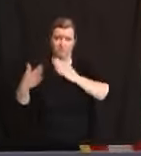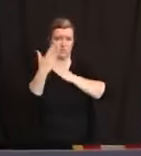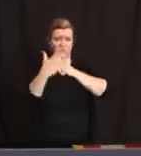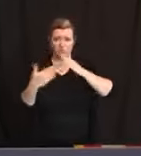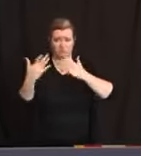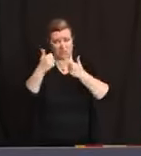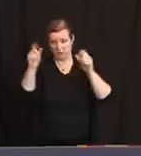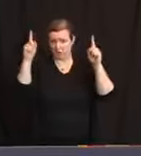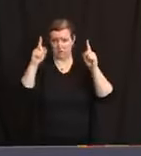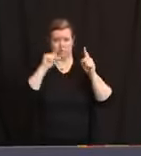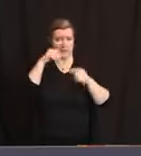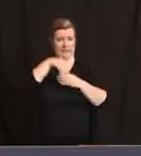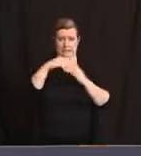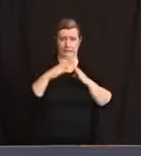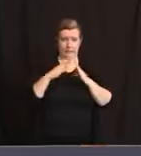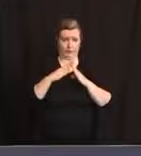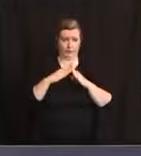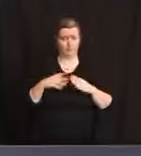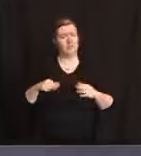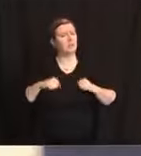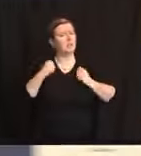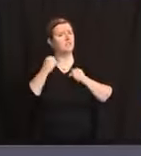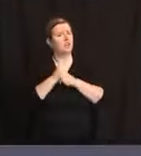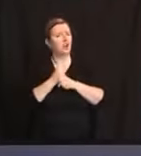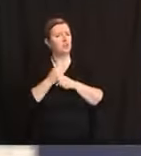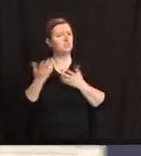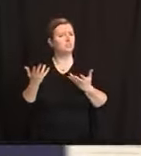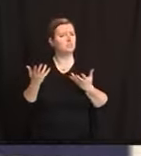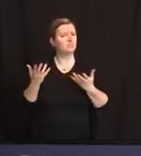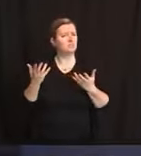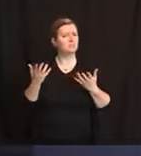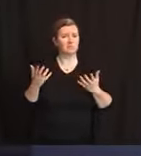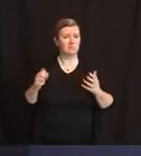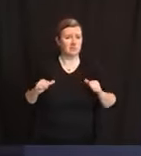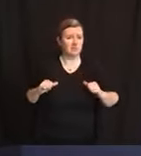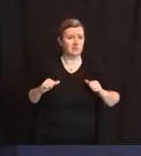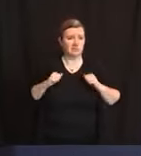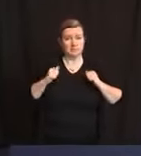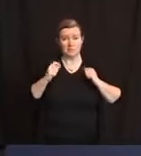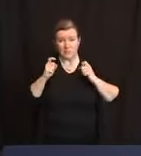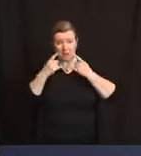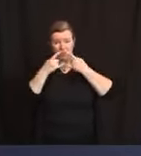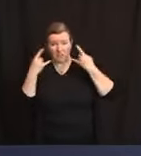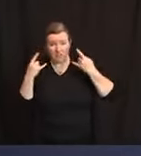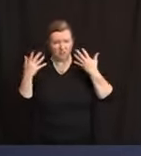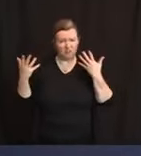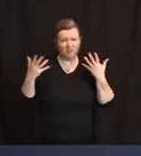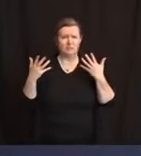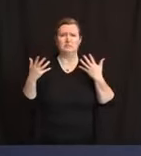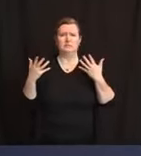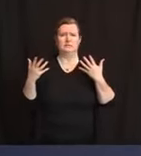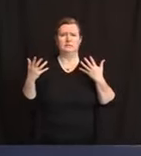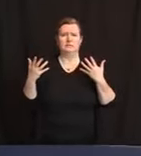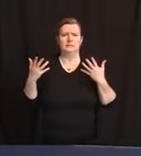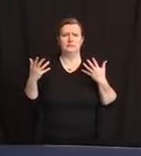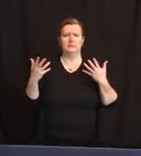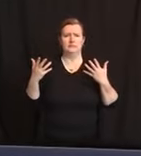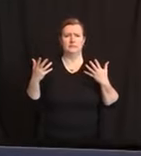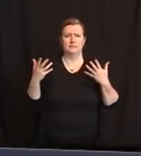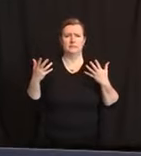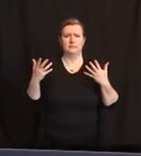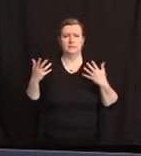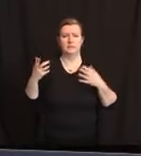Anything you want to say on lifeguards and protecting themselves? Yes. Generally, you have 2 lifeguards on a stand. What we're preparing, and I